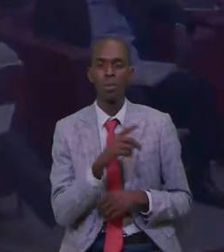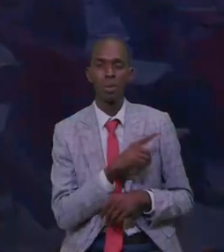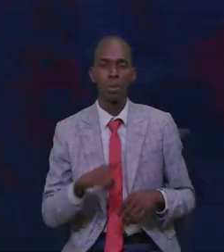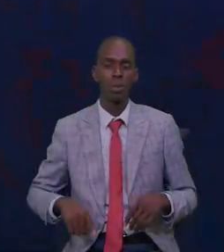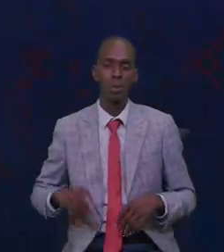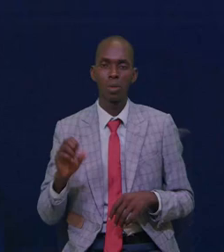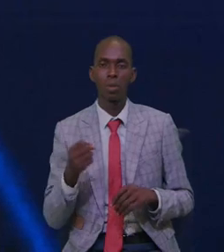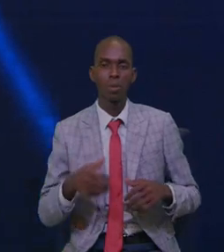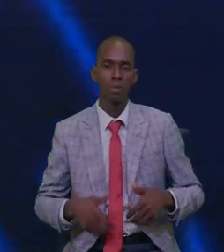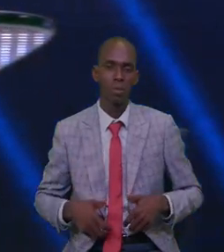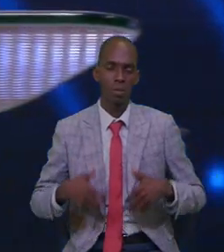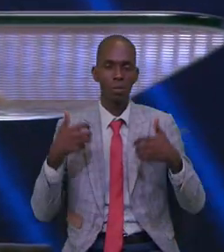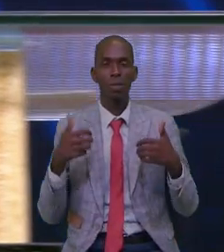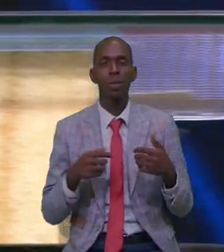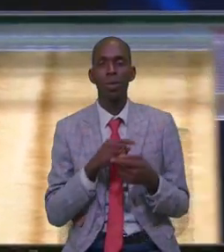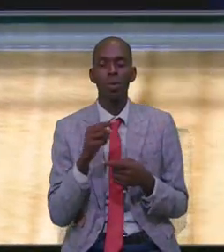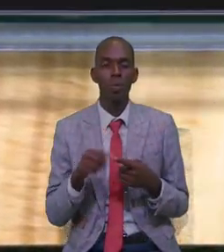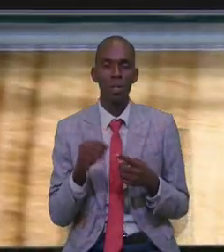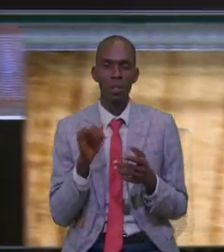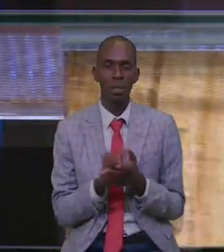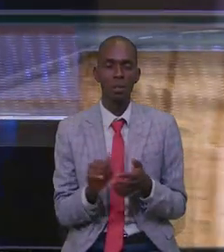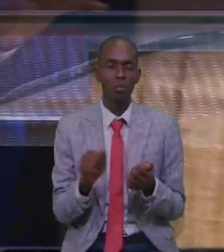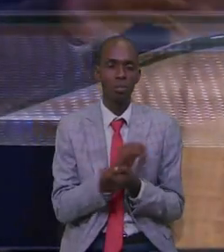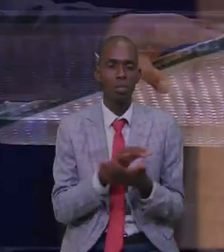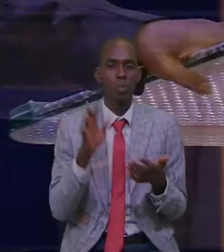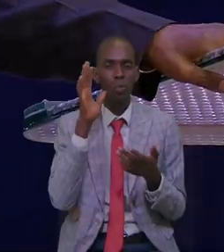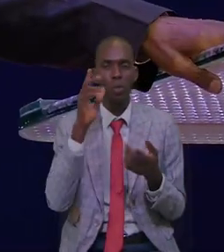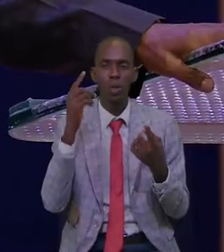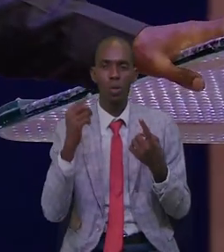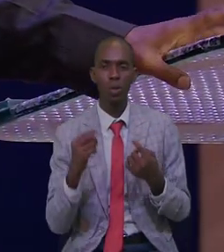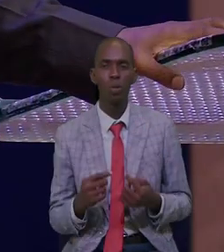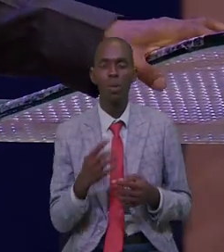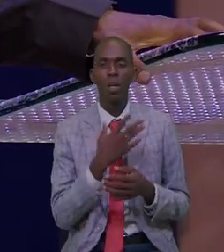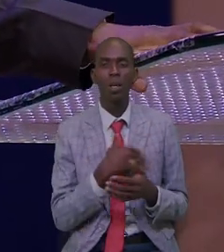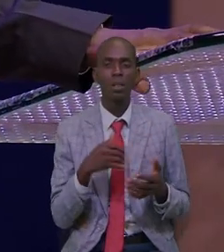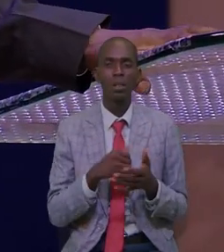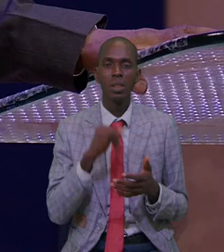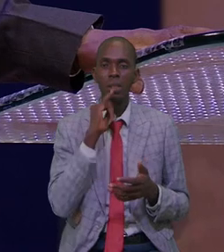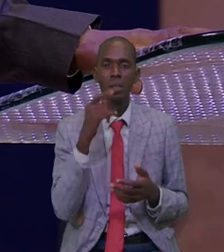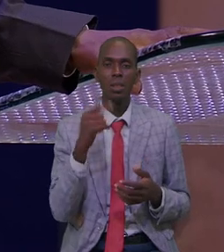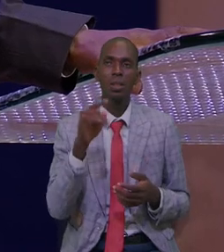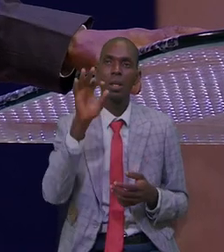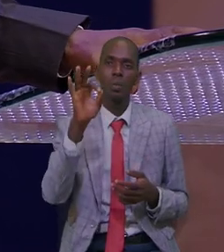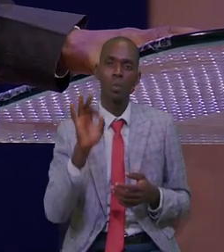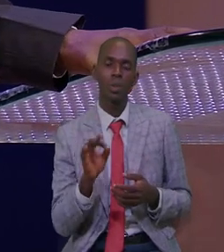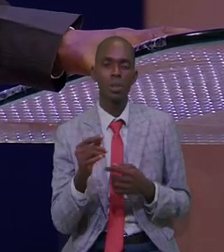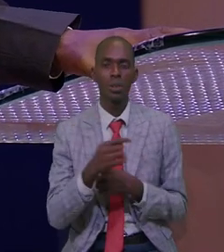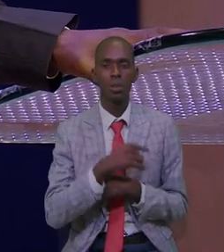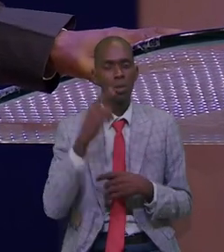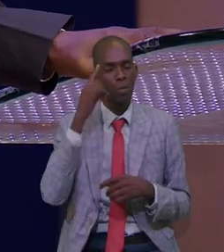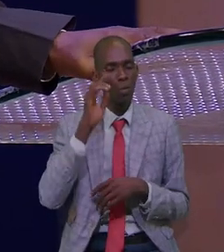about, the day of the Lord, when that devastation will come, and it's the appointed day for